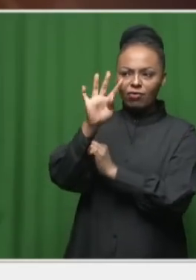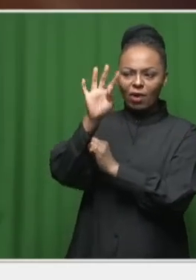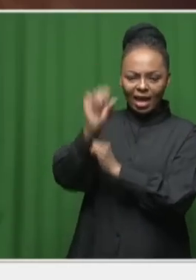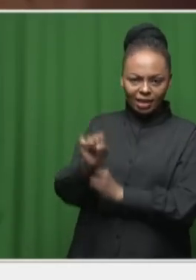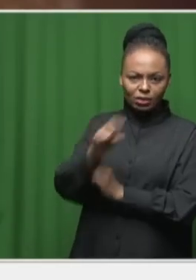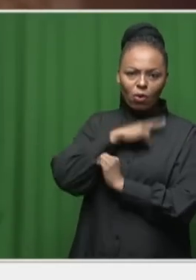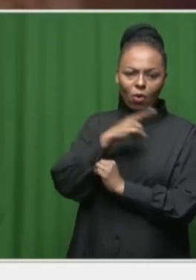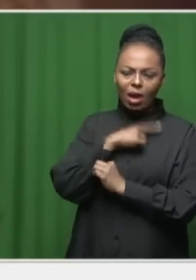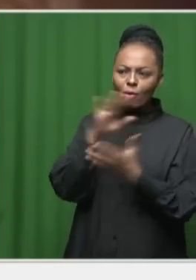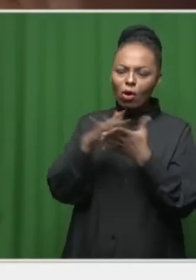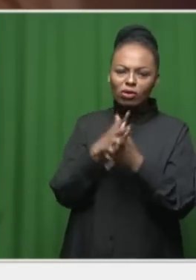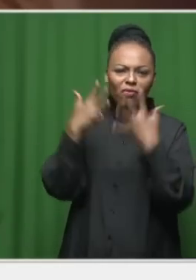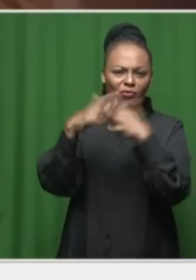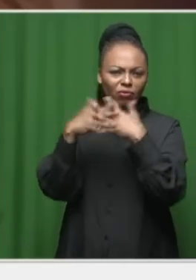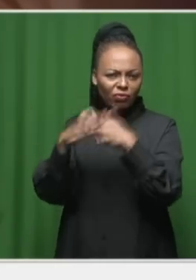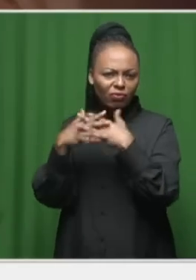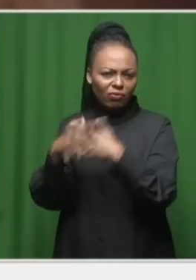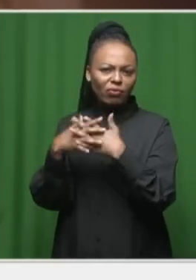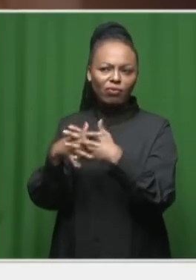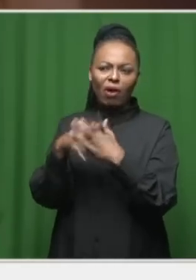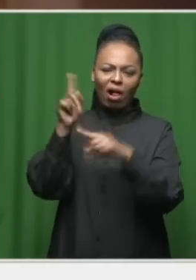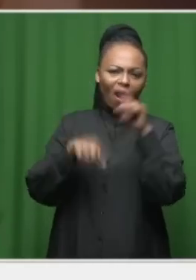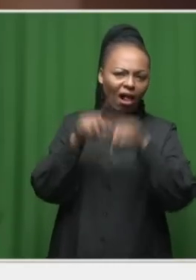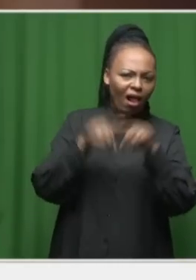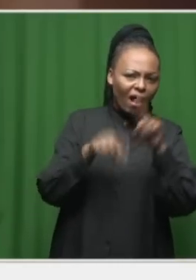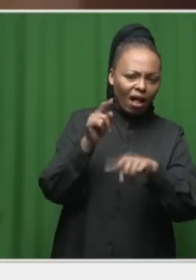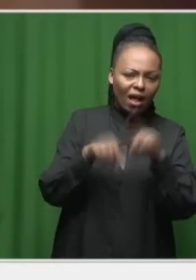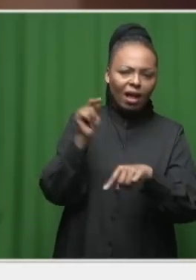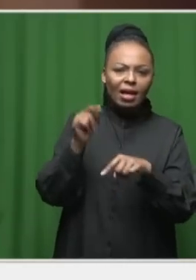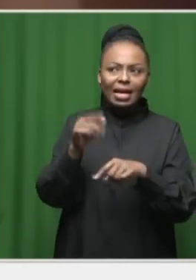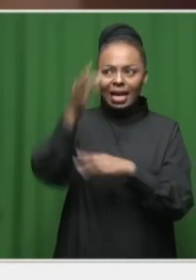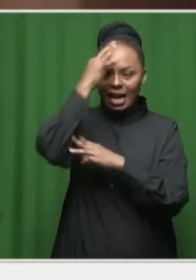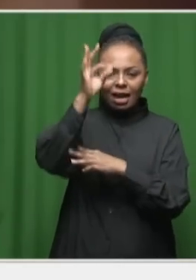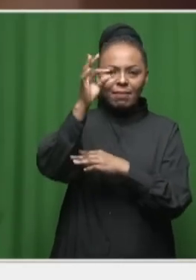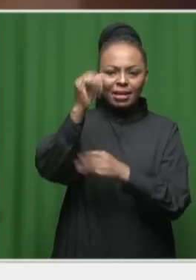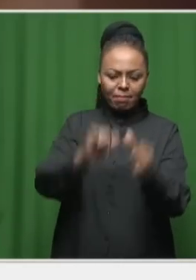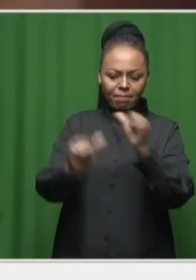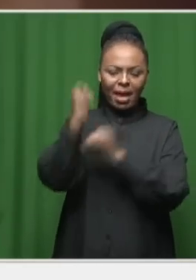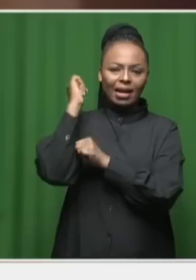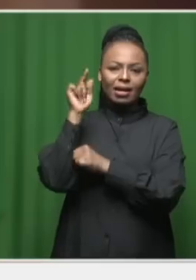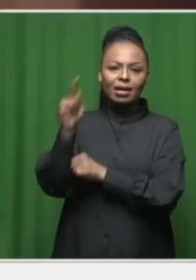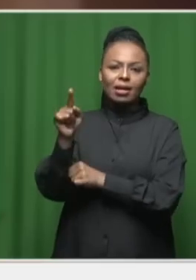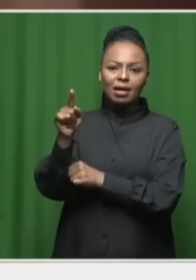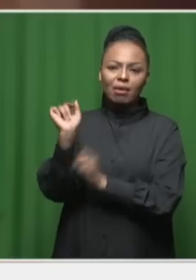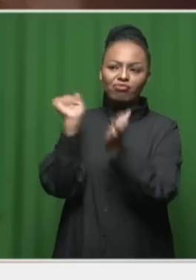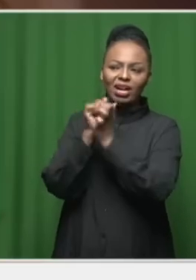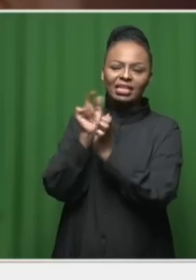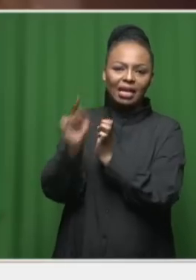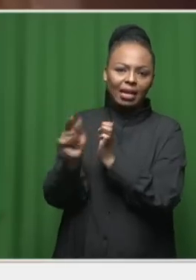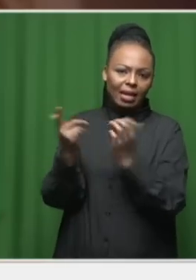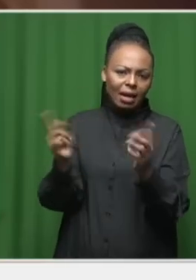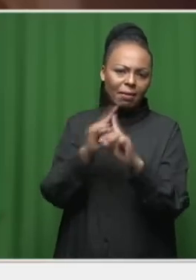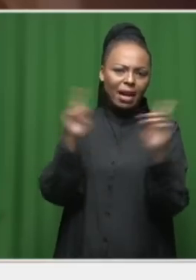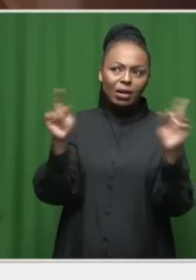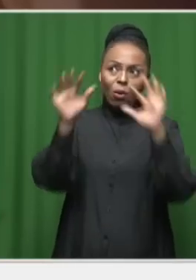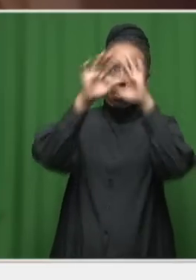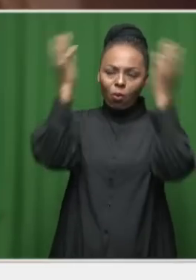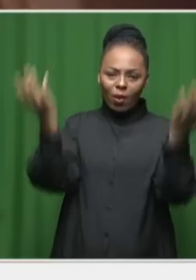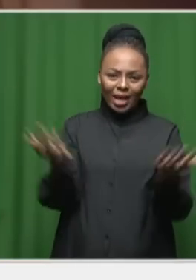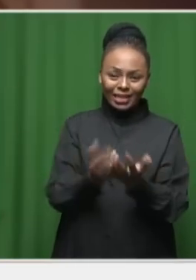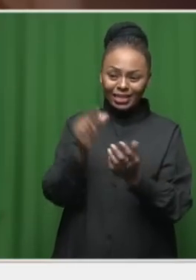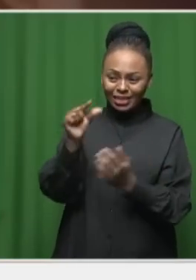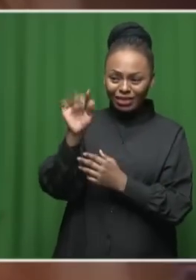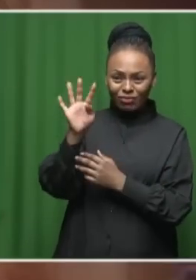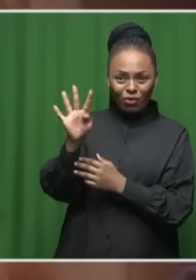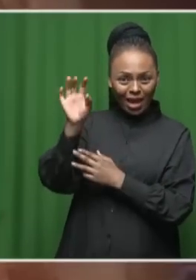riots and disturbances, and the state took it back. But if you look all over the world, G4S keeps